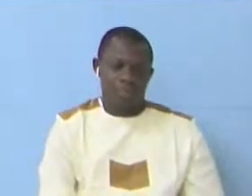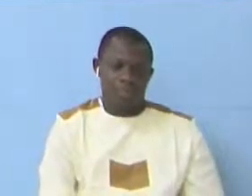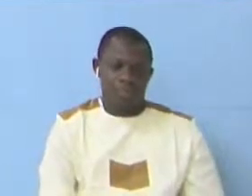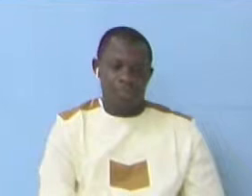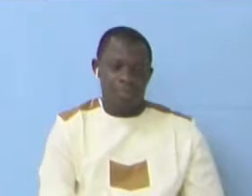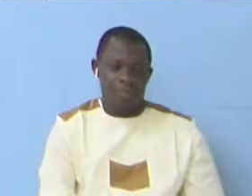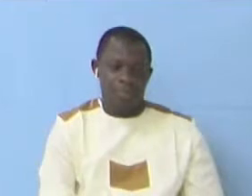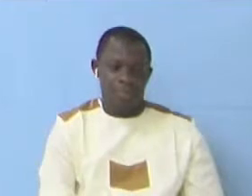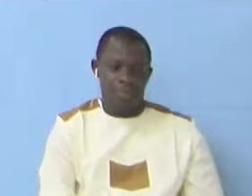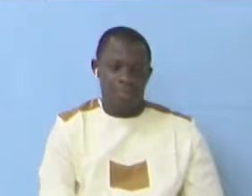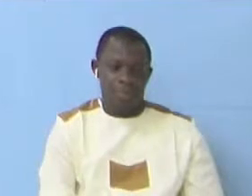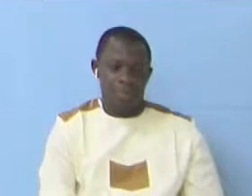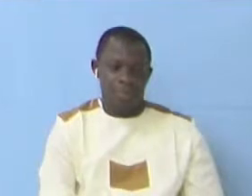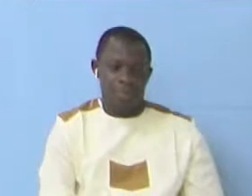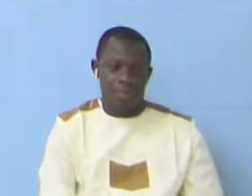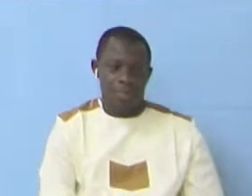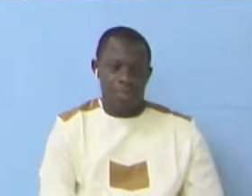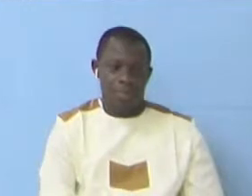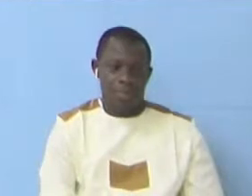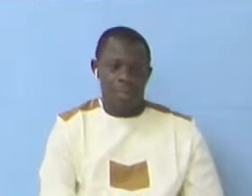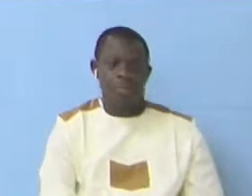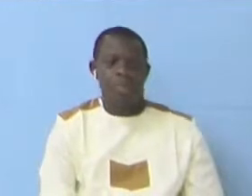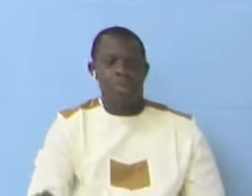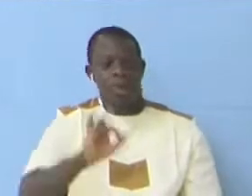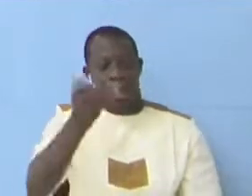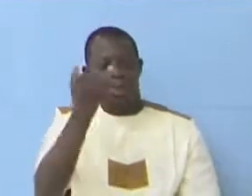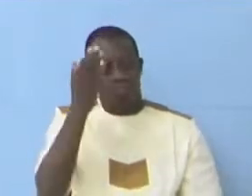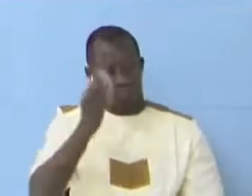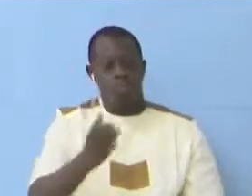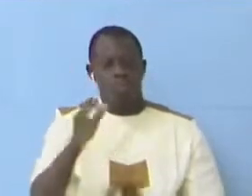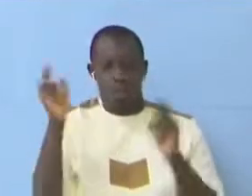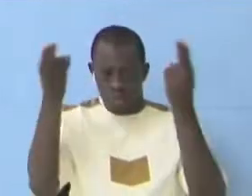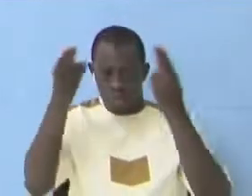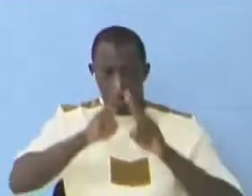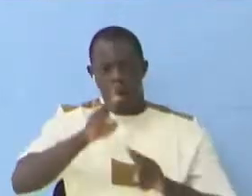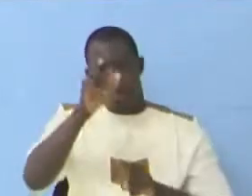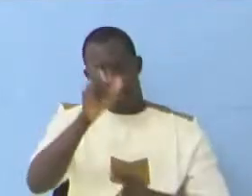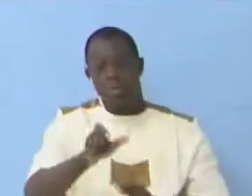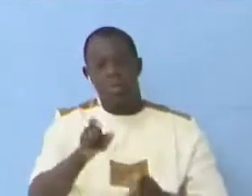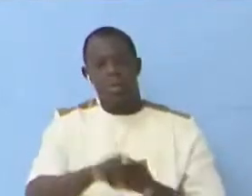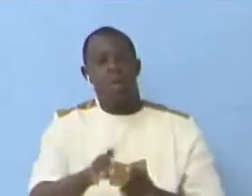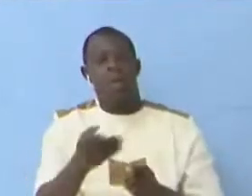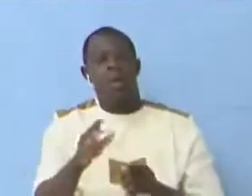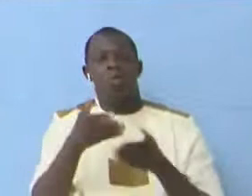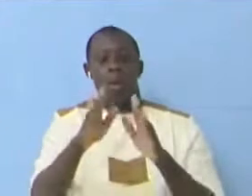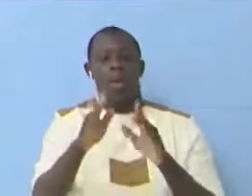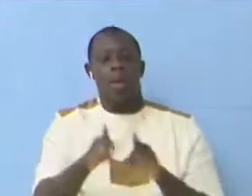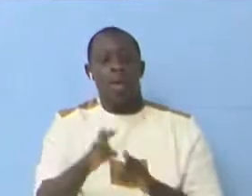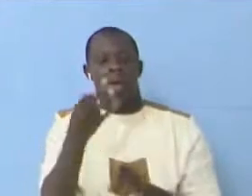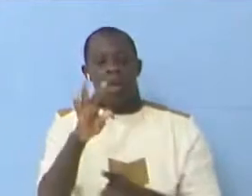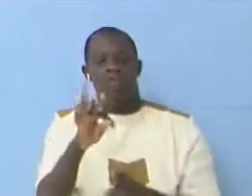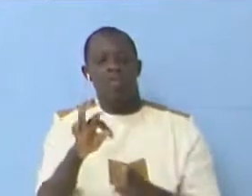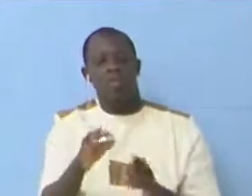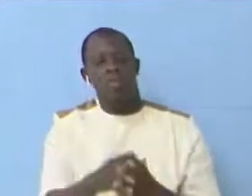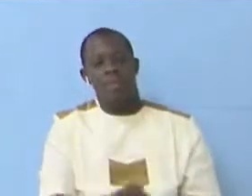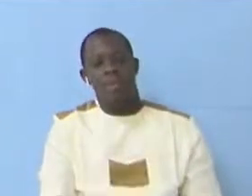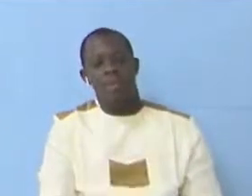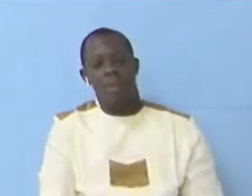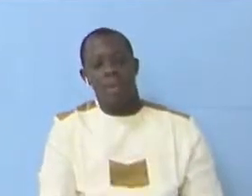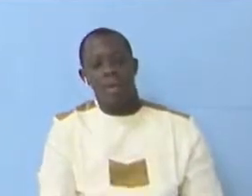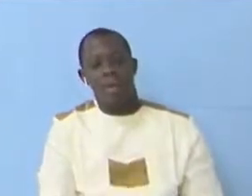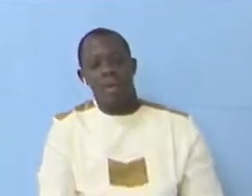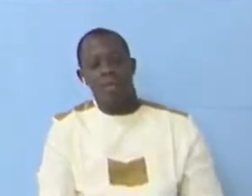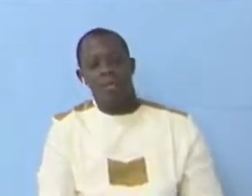rek ñoom loolu la ñuy def. That is correct, Council. It's like when the shepherd runs, the cattle